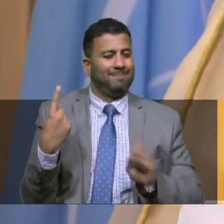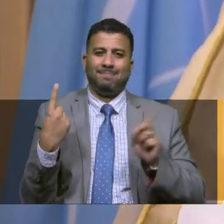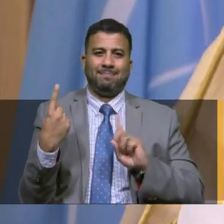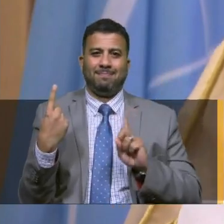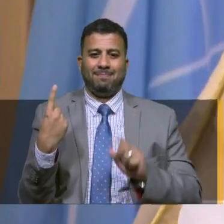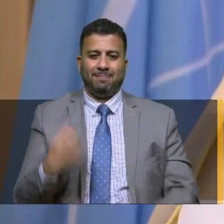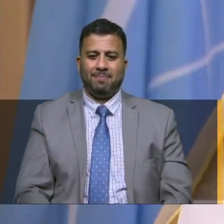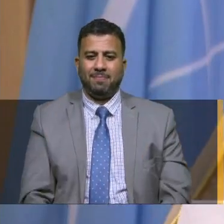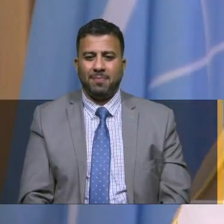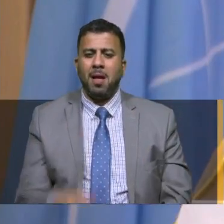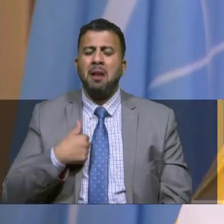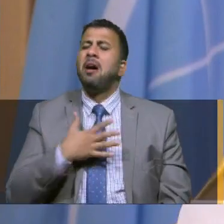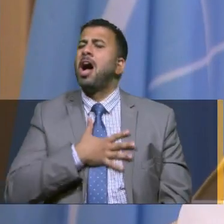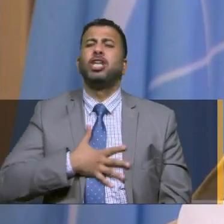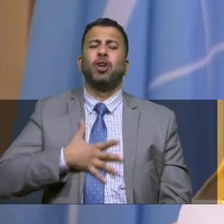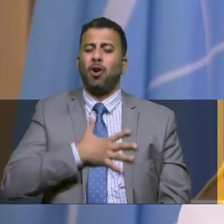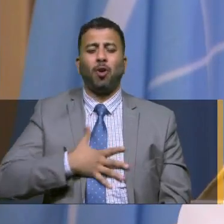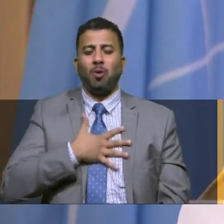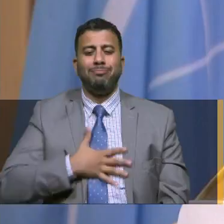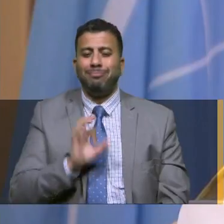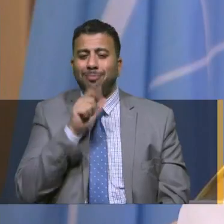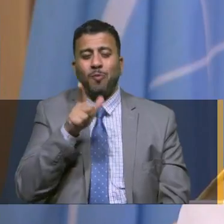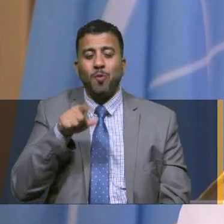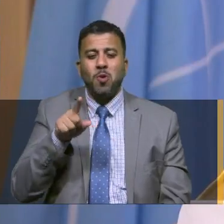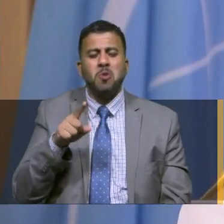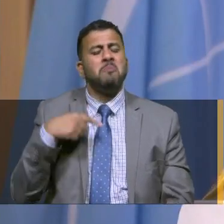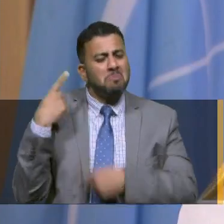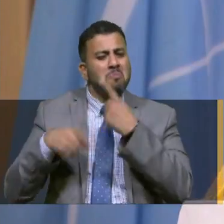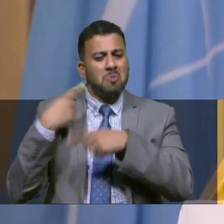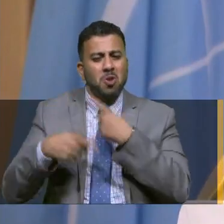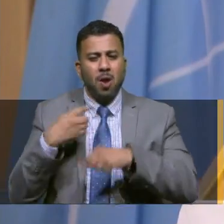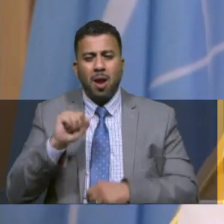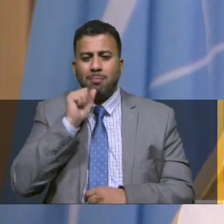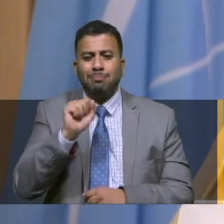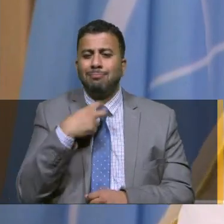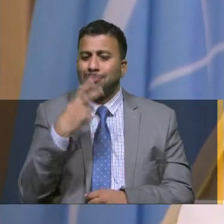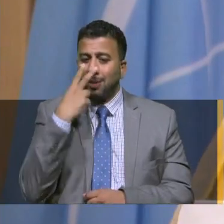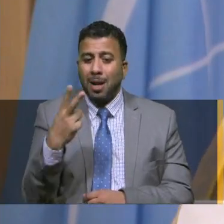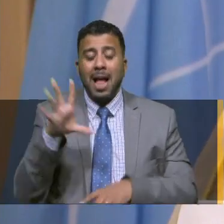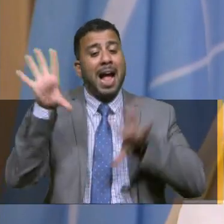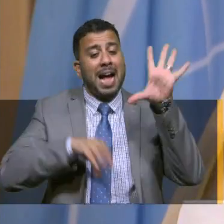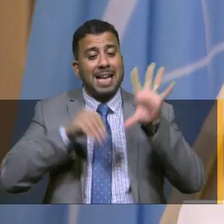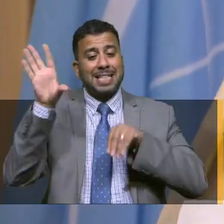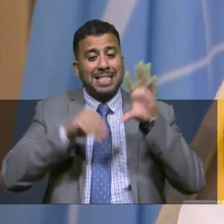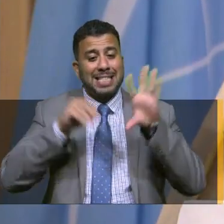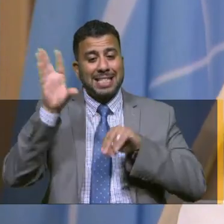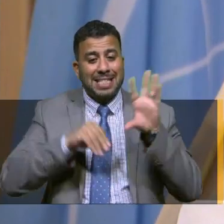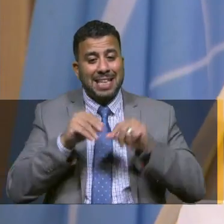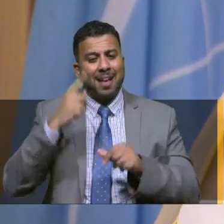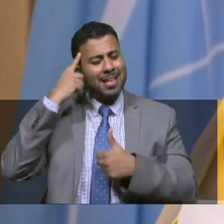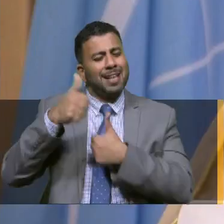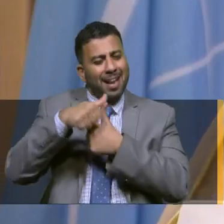And I'm feeling, one day I was alone, and I'll tell you a story,